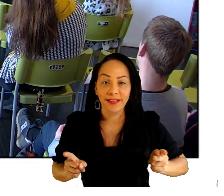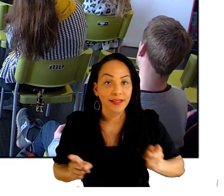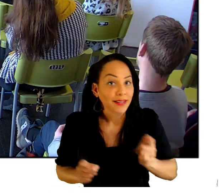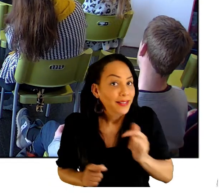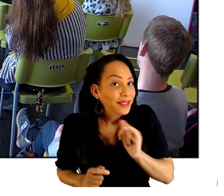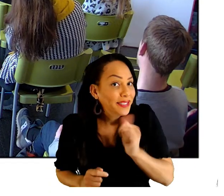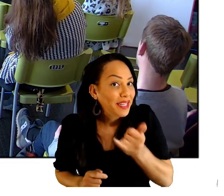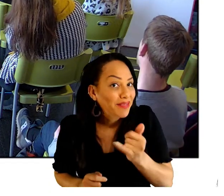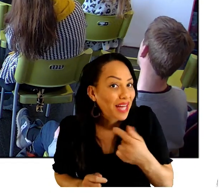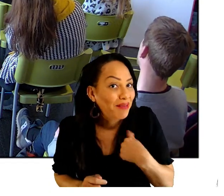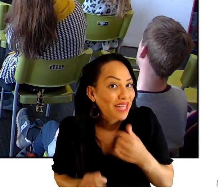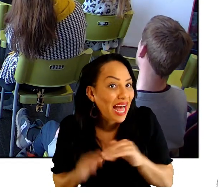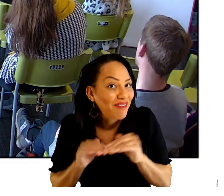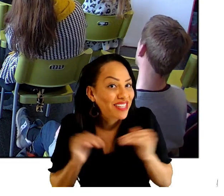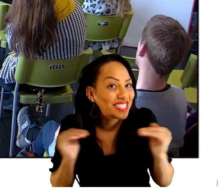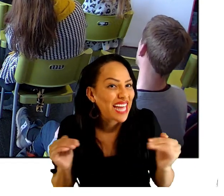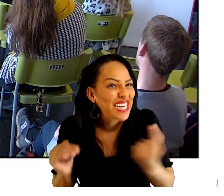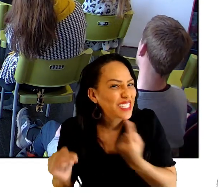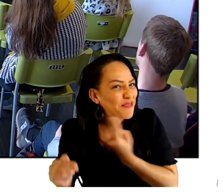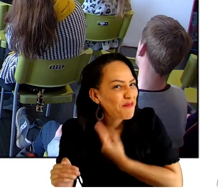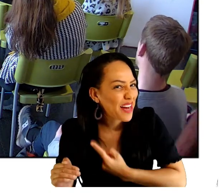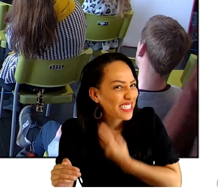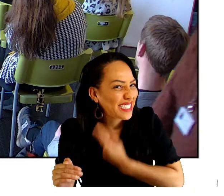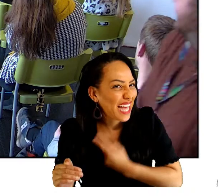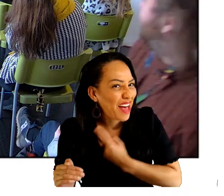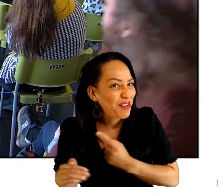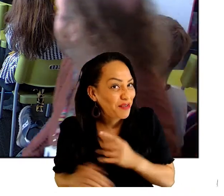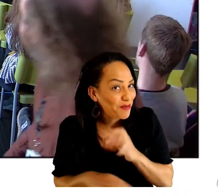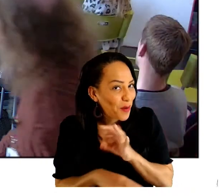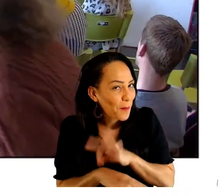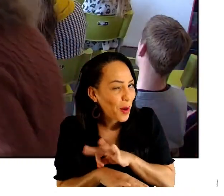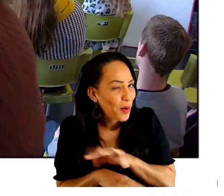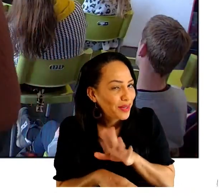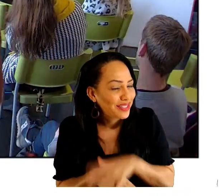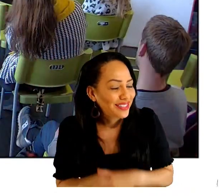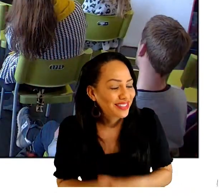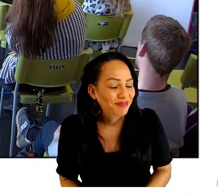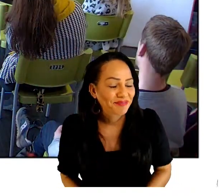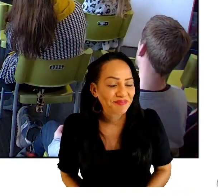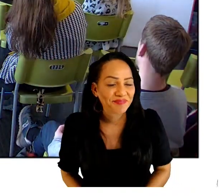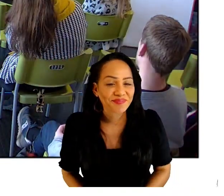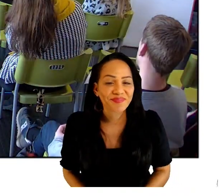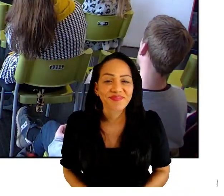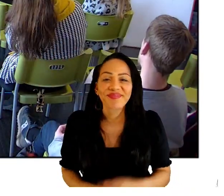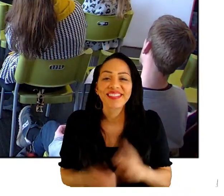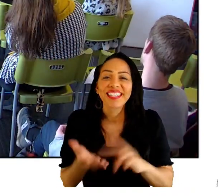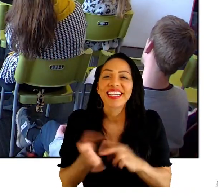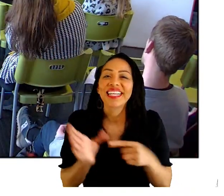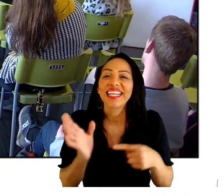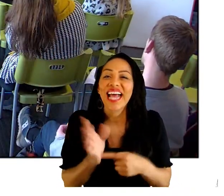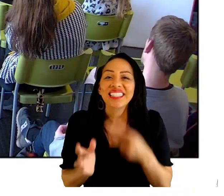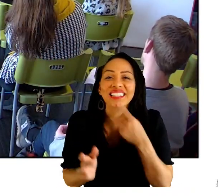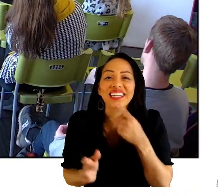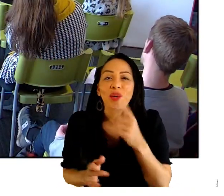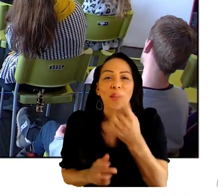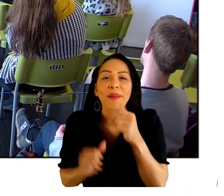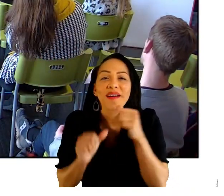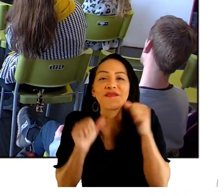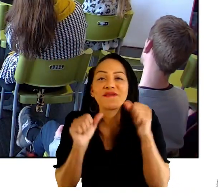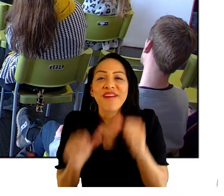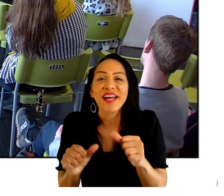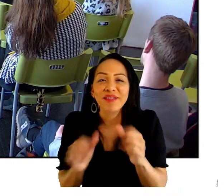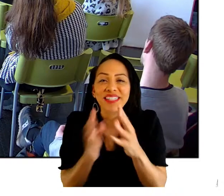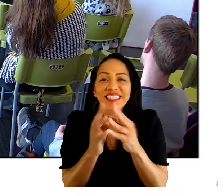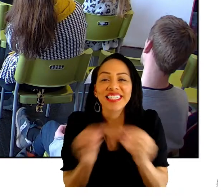moment. Yeah, so. That's true. We have one of my favorite scenes is what we call dance with camera, where Mark has a